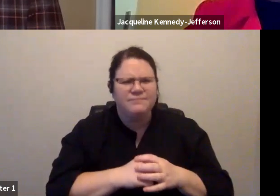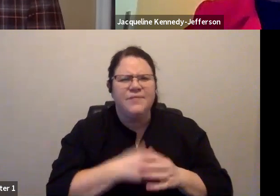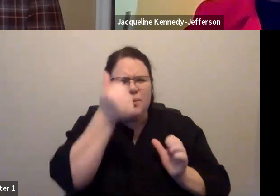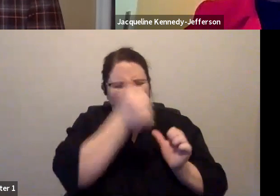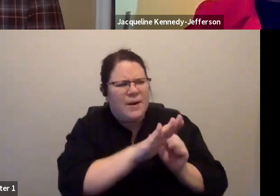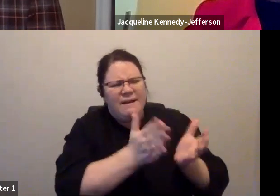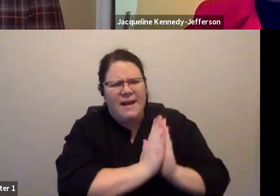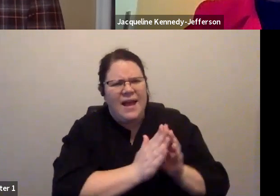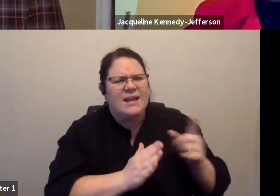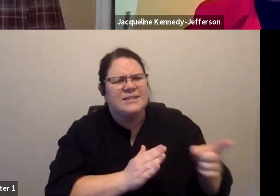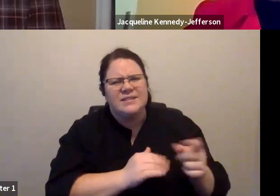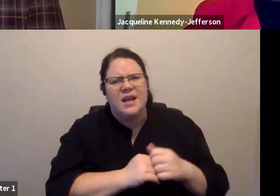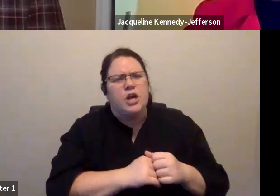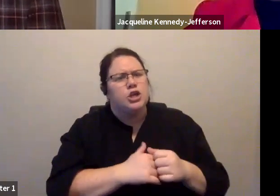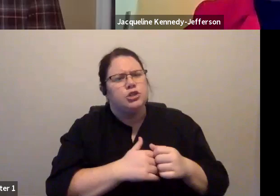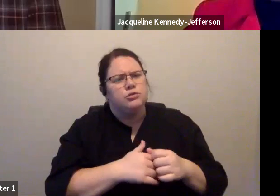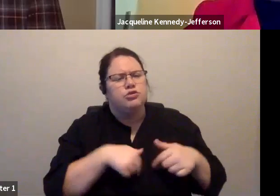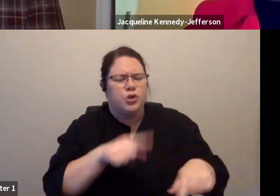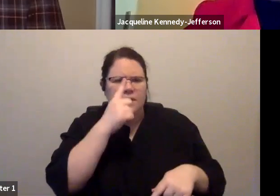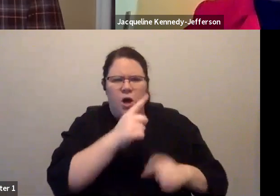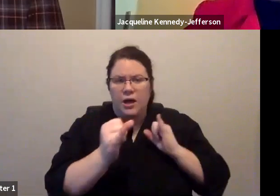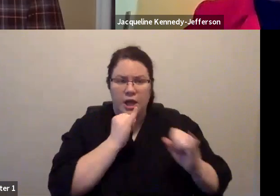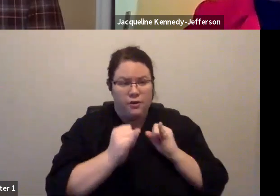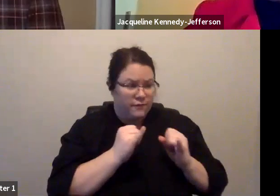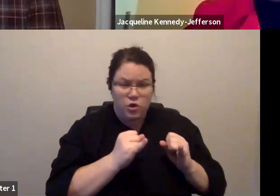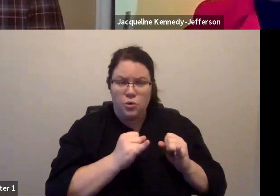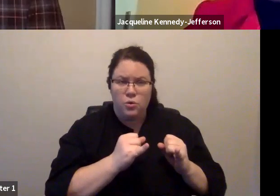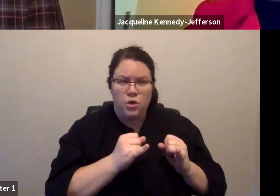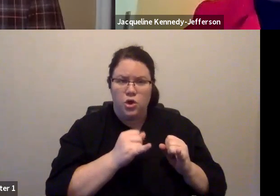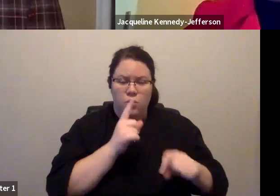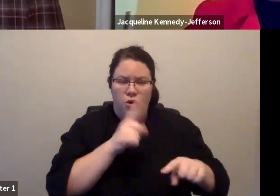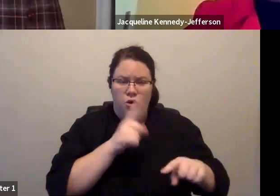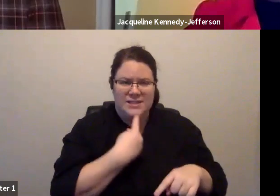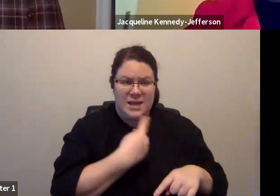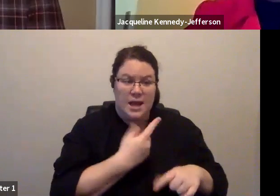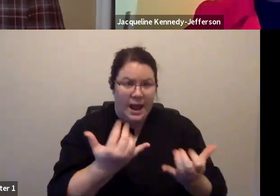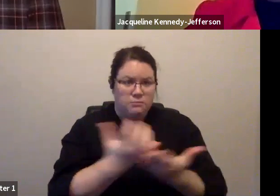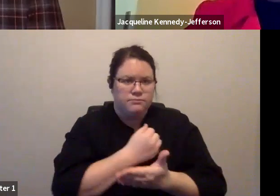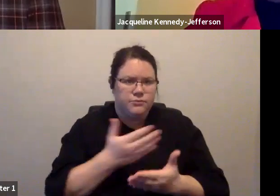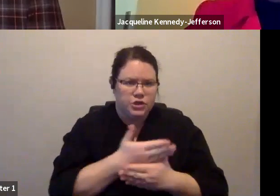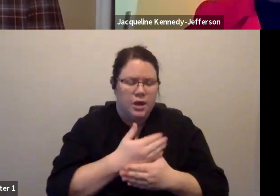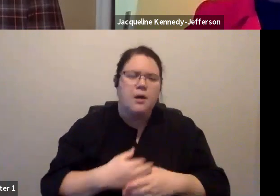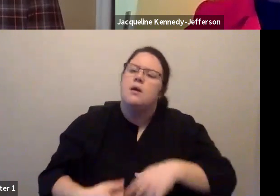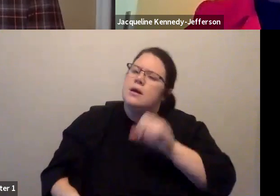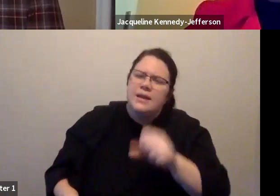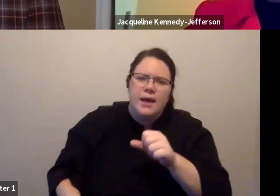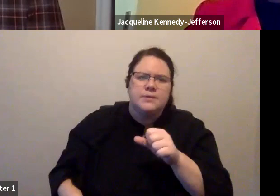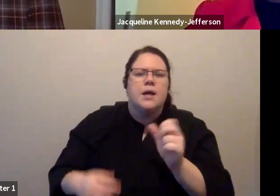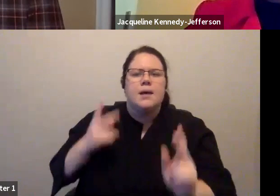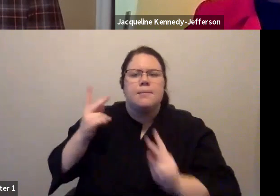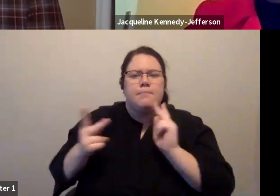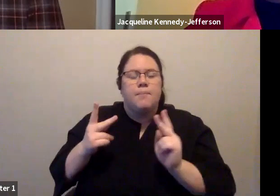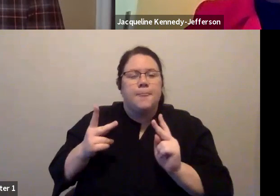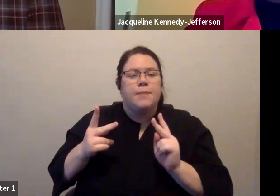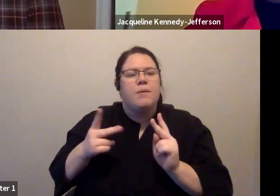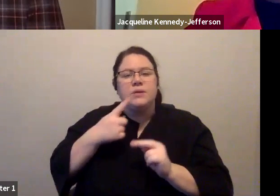that you didn't get a chance to say during the mock interview that you would like to share? And so she said, yeah. She said, a lot of times what people say is what you see is what you